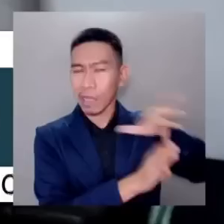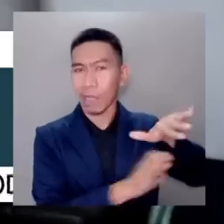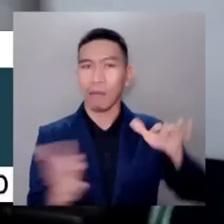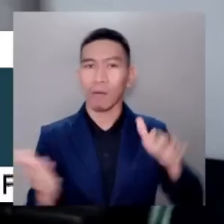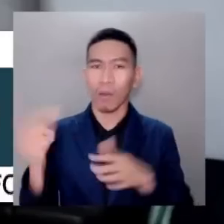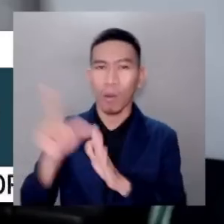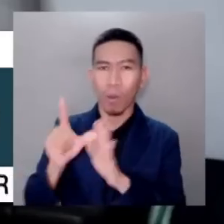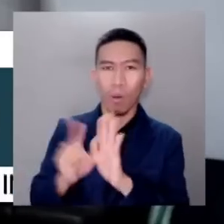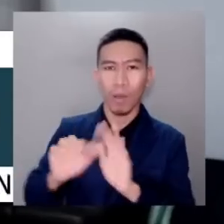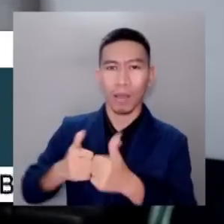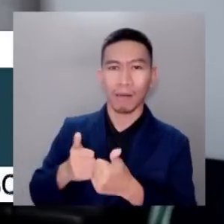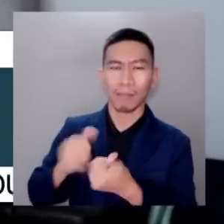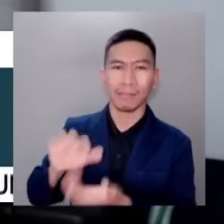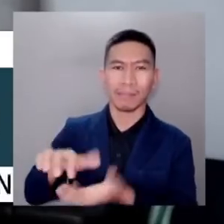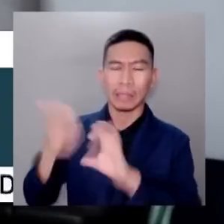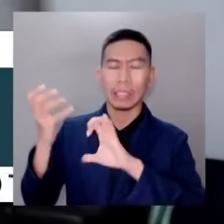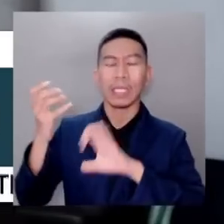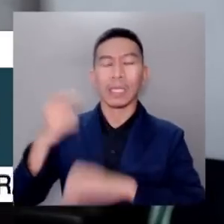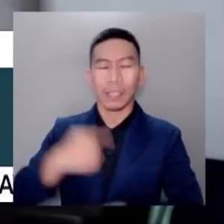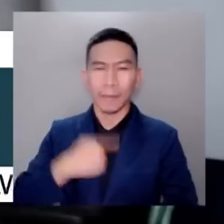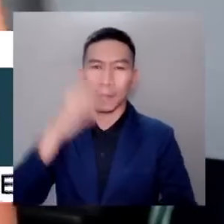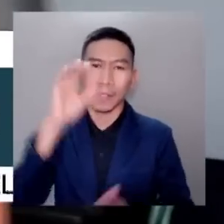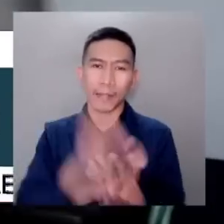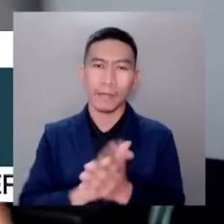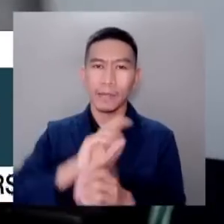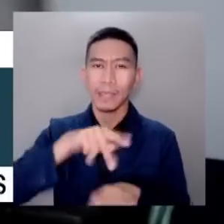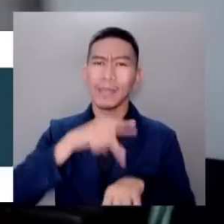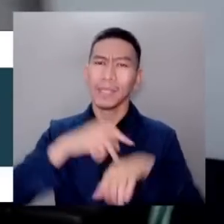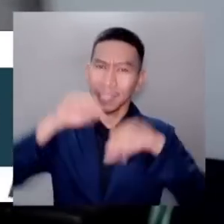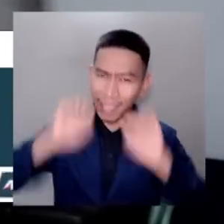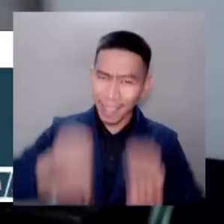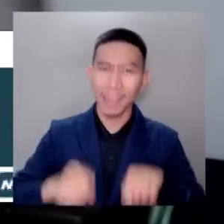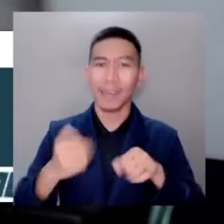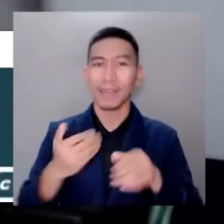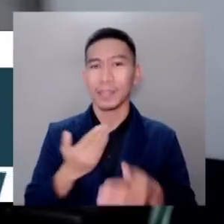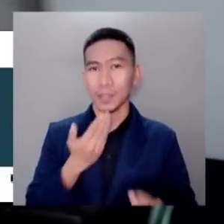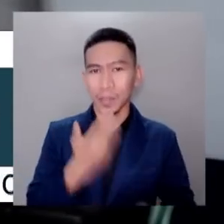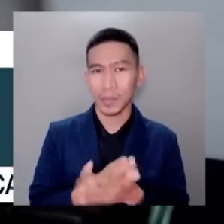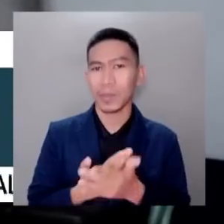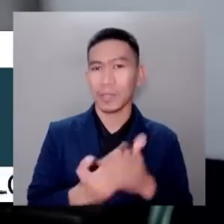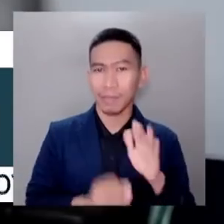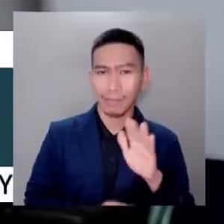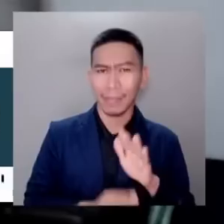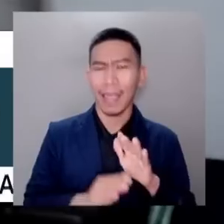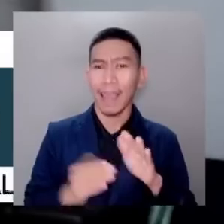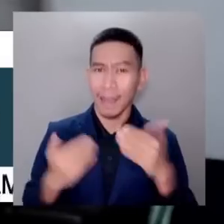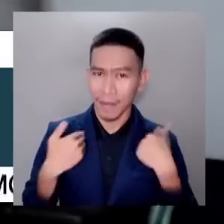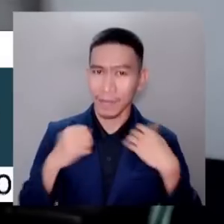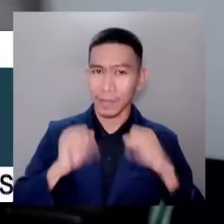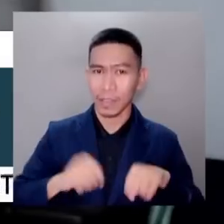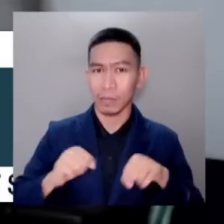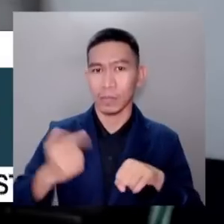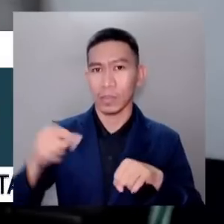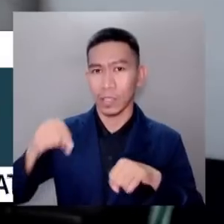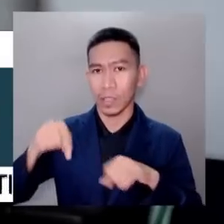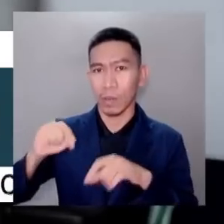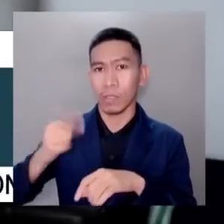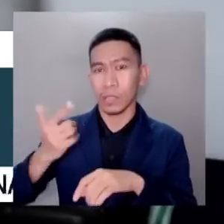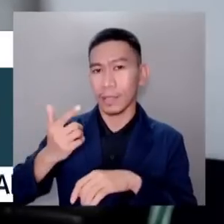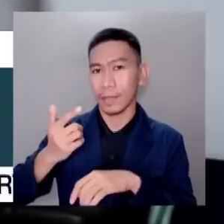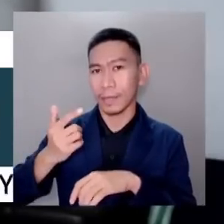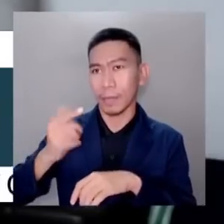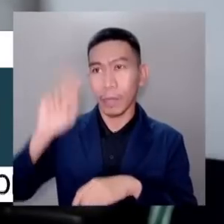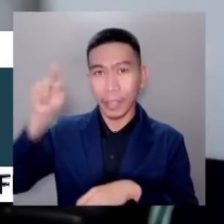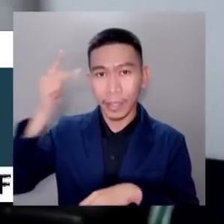the Philippines has a potential. There really is a potential for us geopolitically right now,